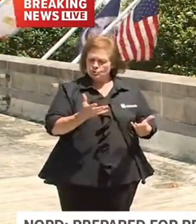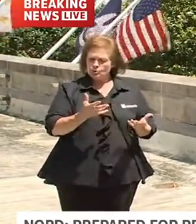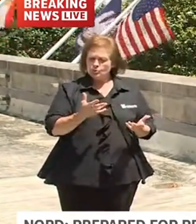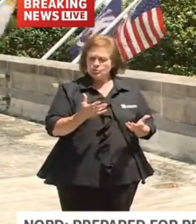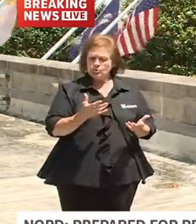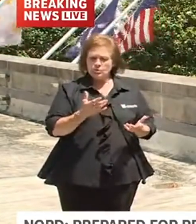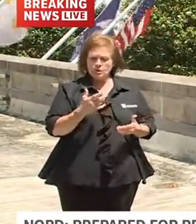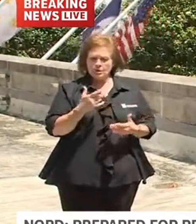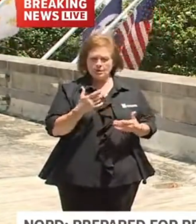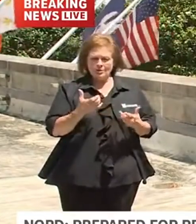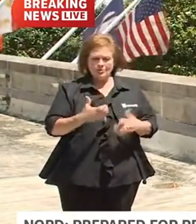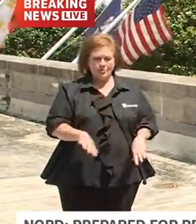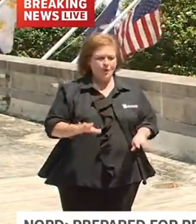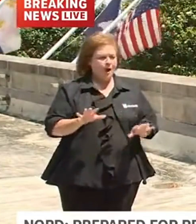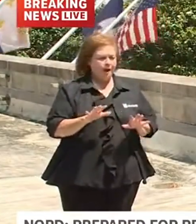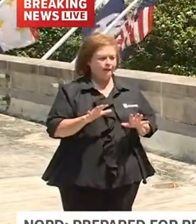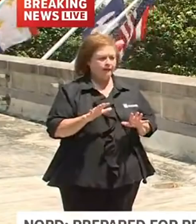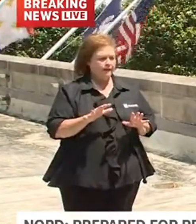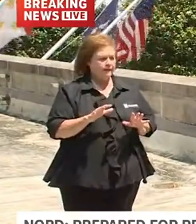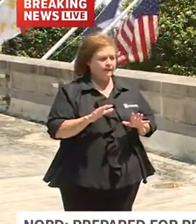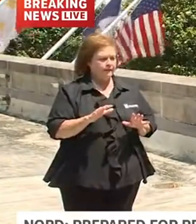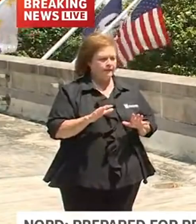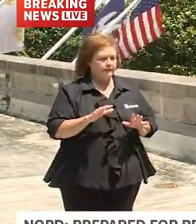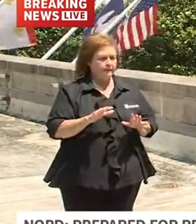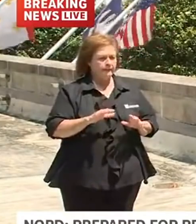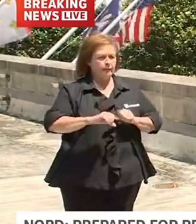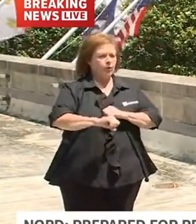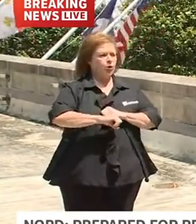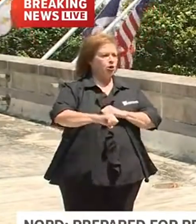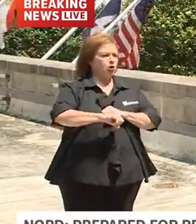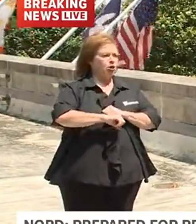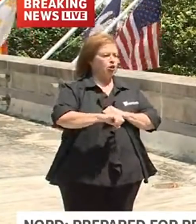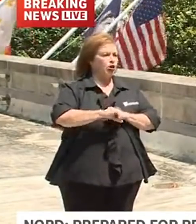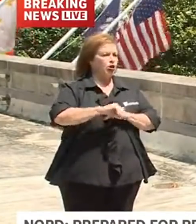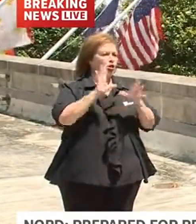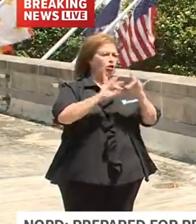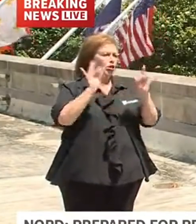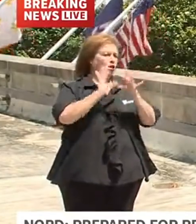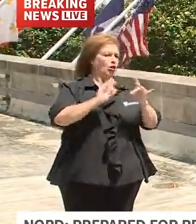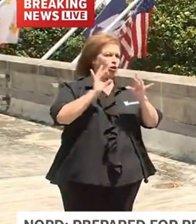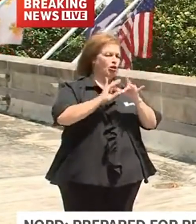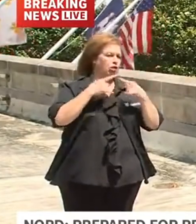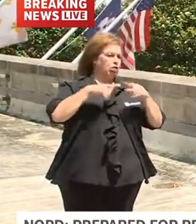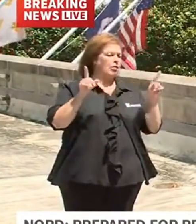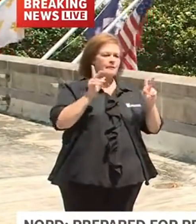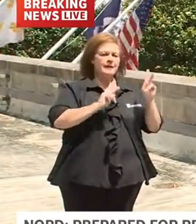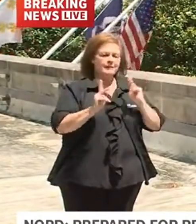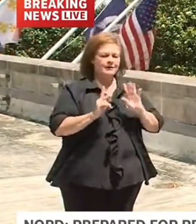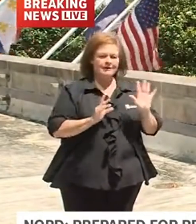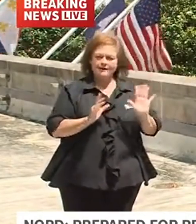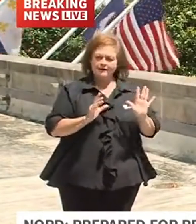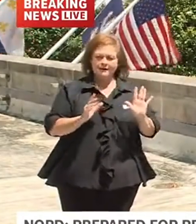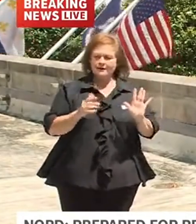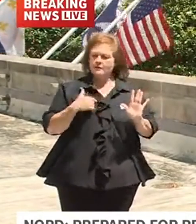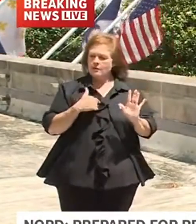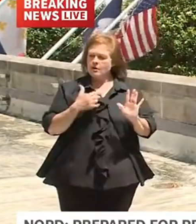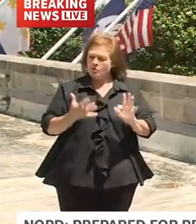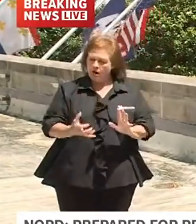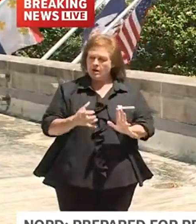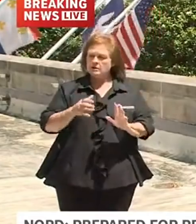on camera or in a publicity stunt. It is about us talking collectively. How do we move together